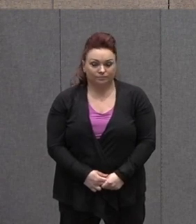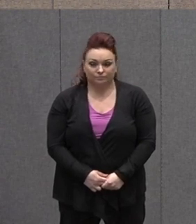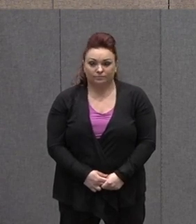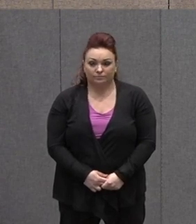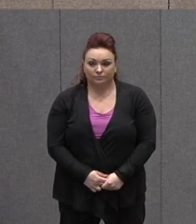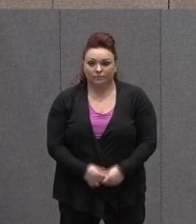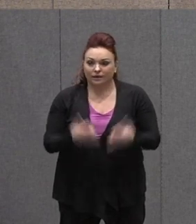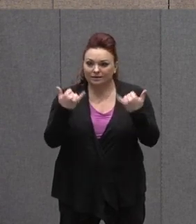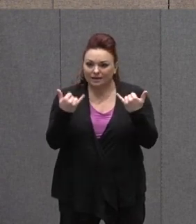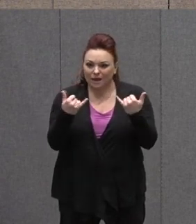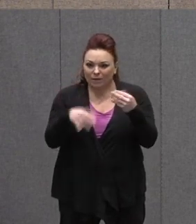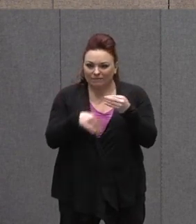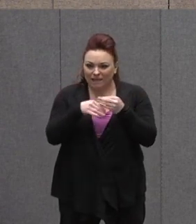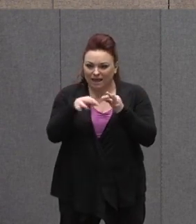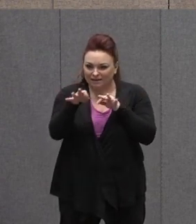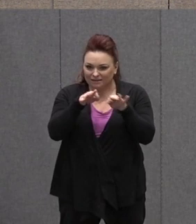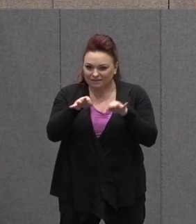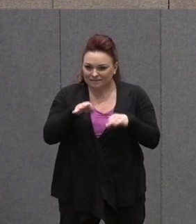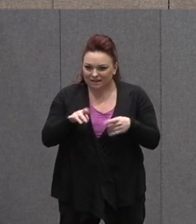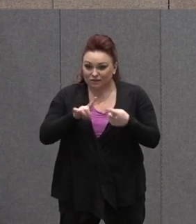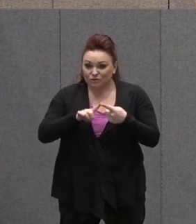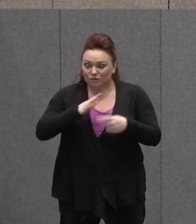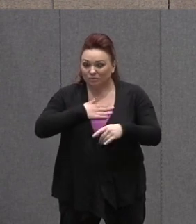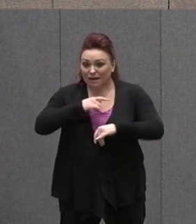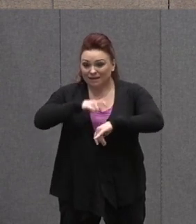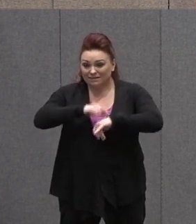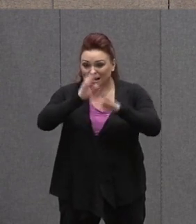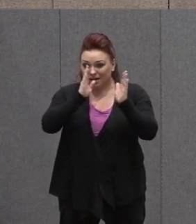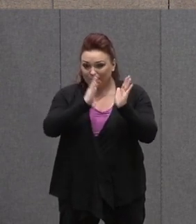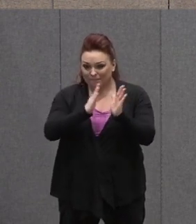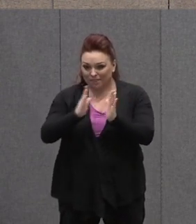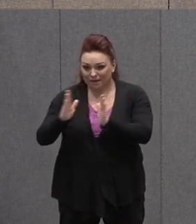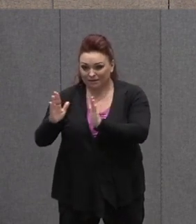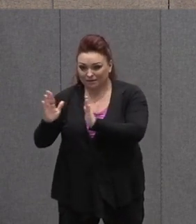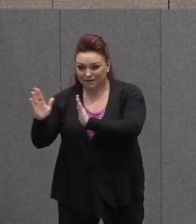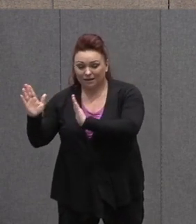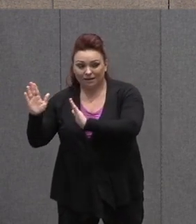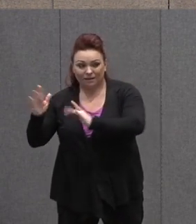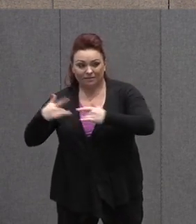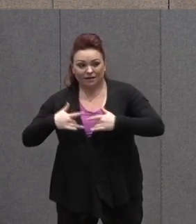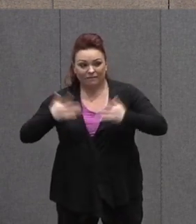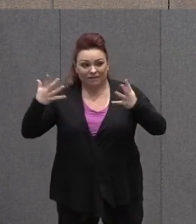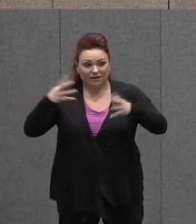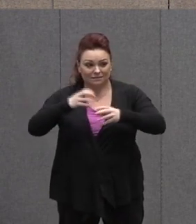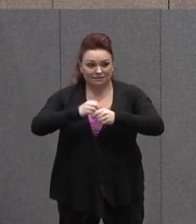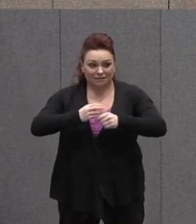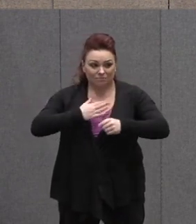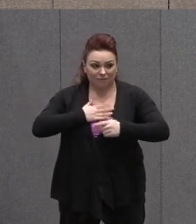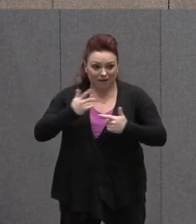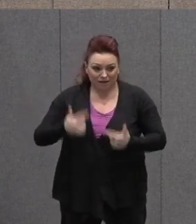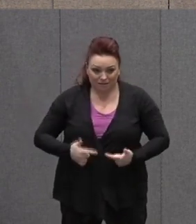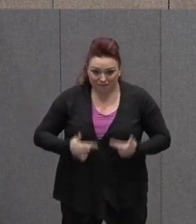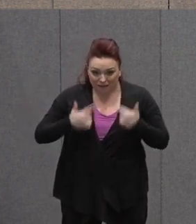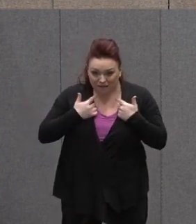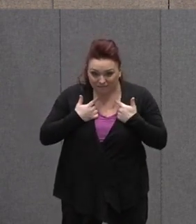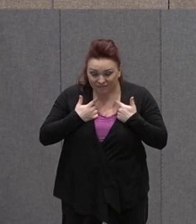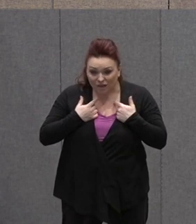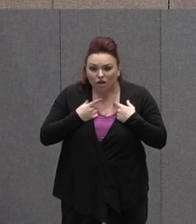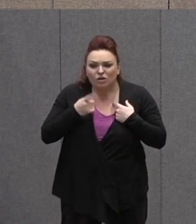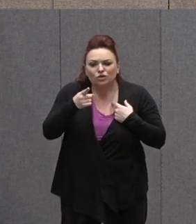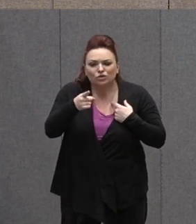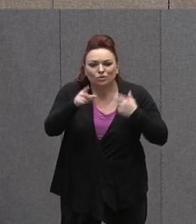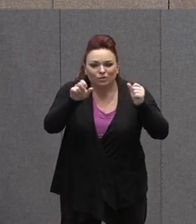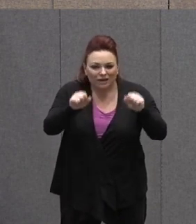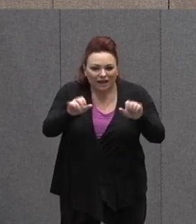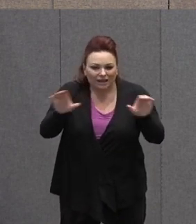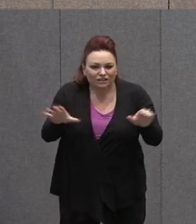Now I've added details to my timeline and I sequenced the events from my life. Like I said, you can do the same at home